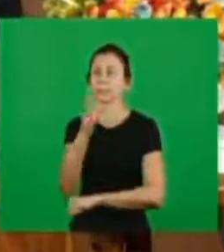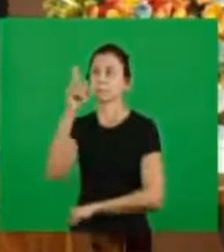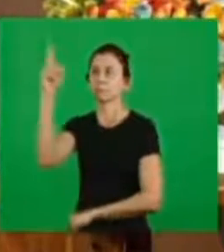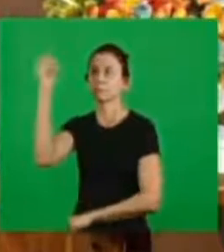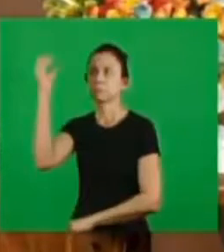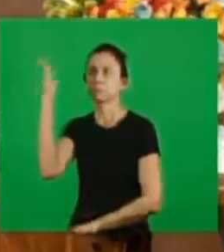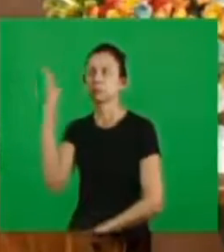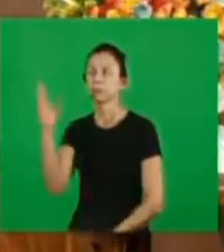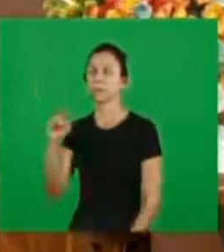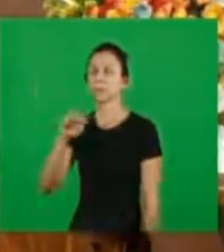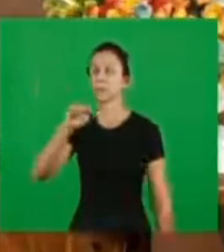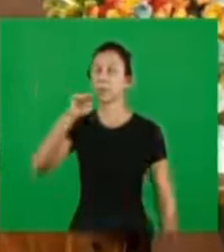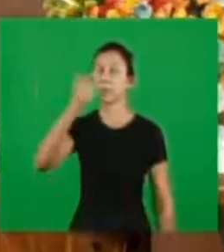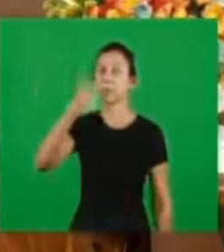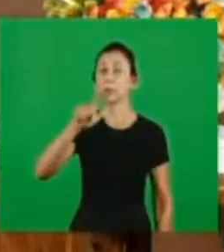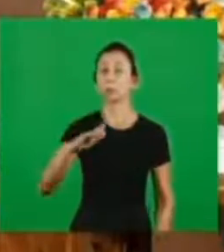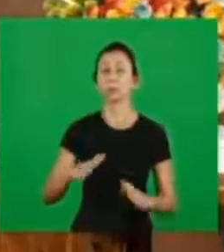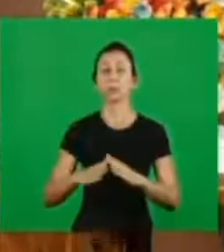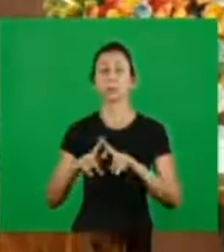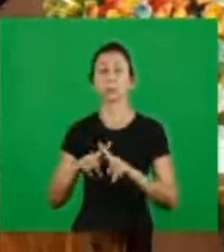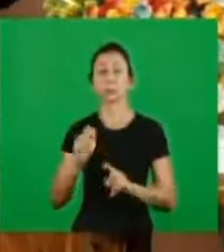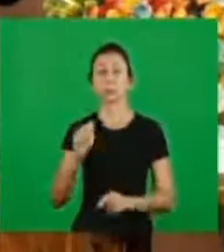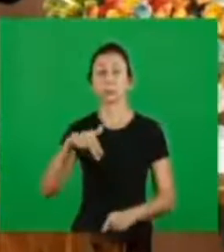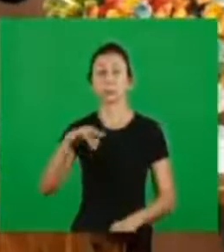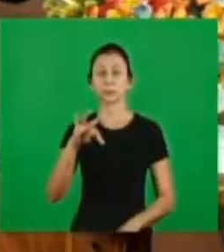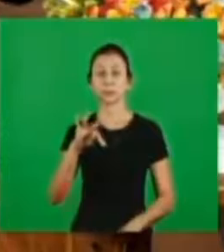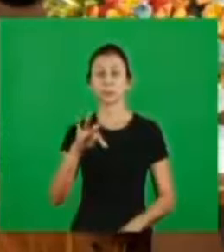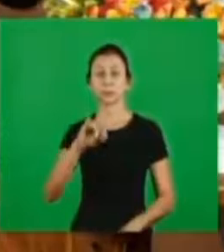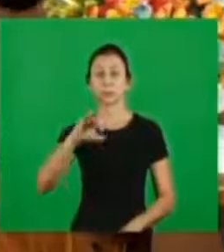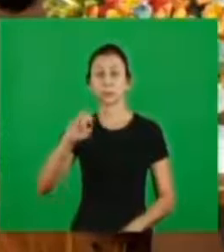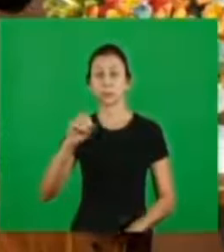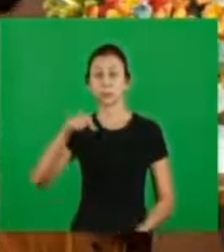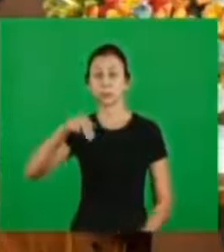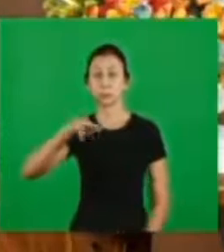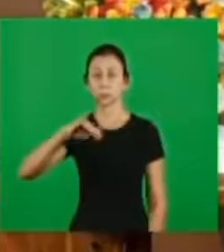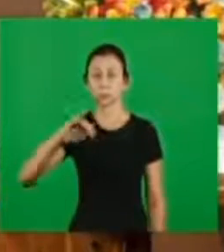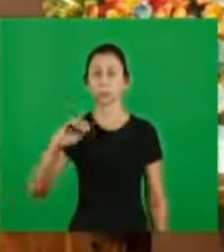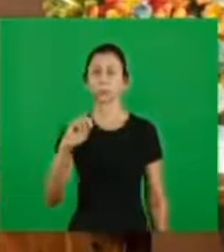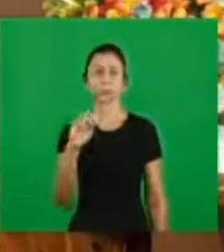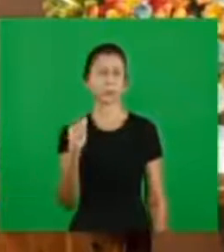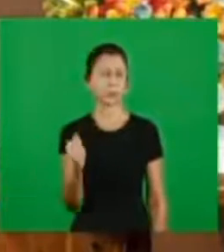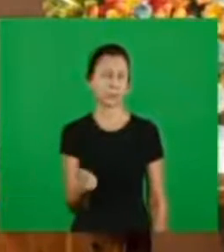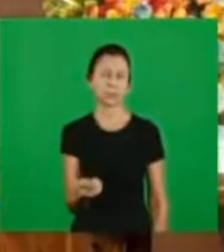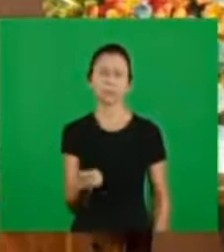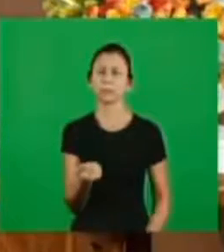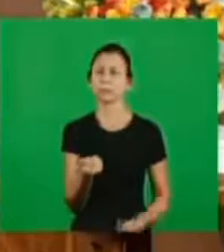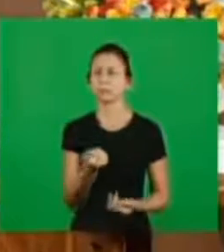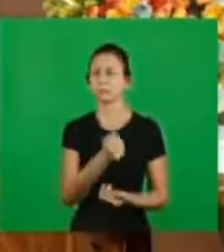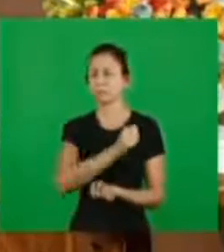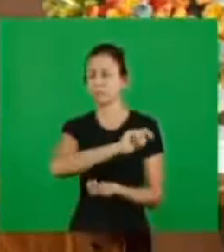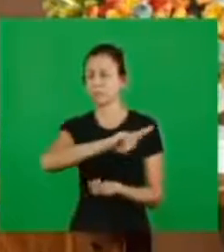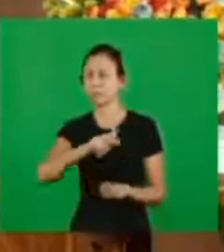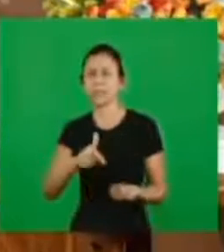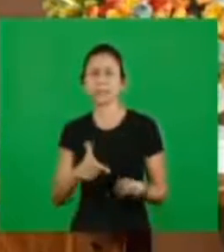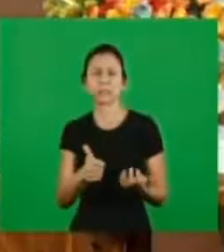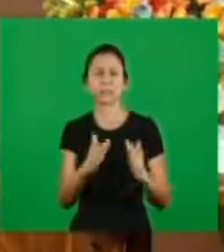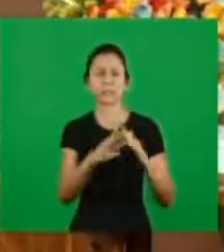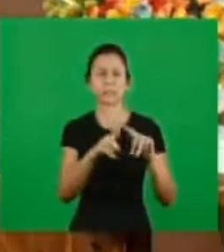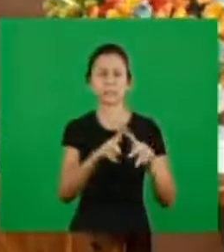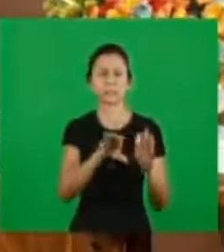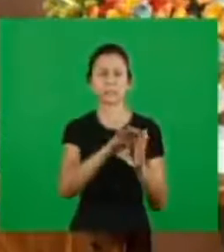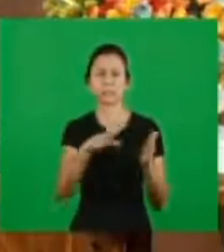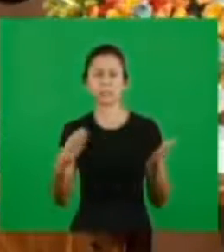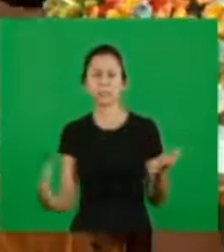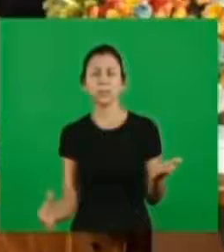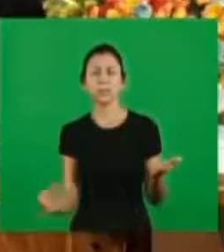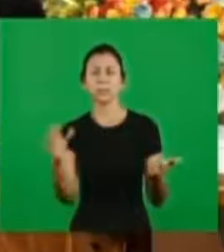Gentiles. And now the concern is that there were the letters in Colossus, and